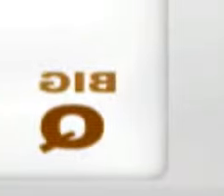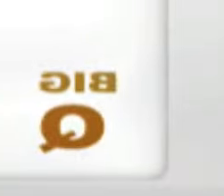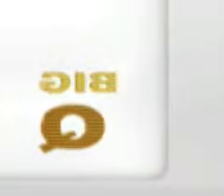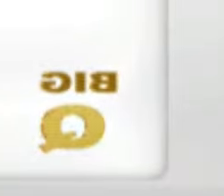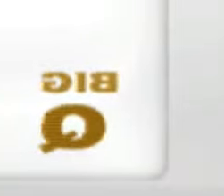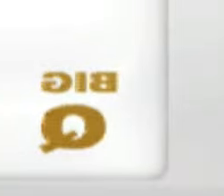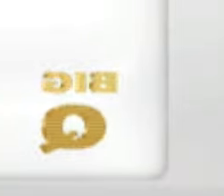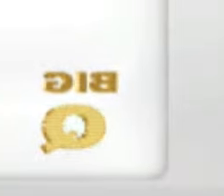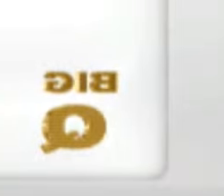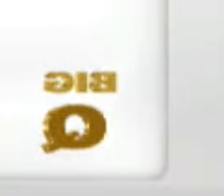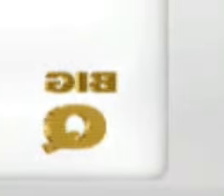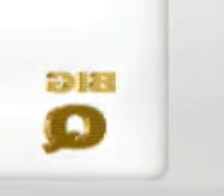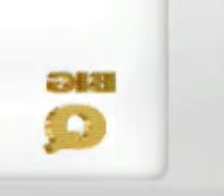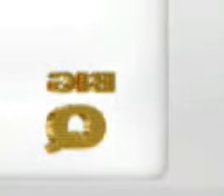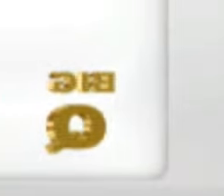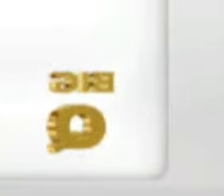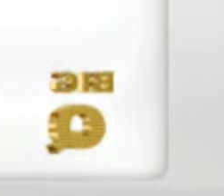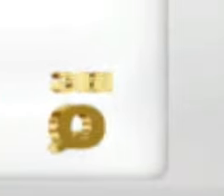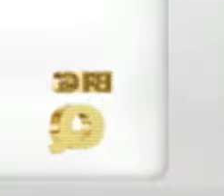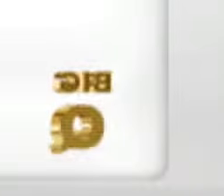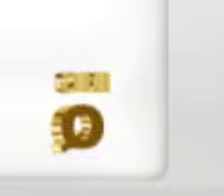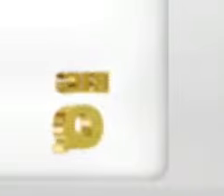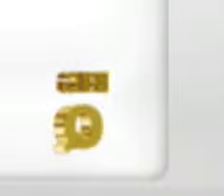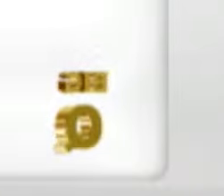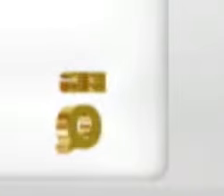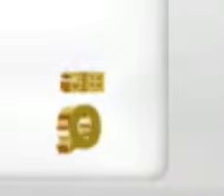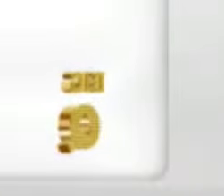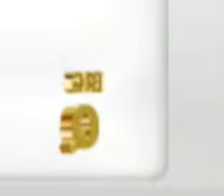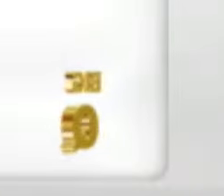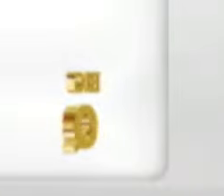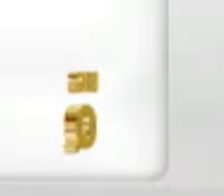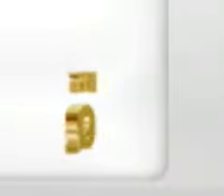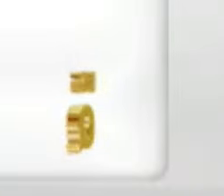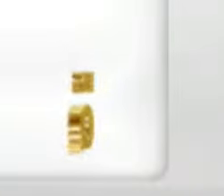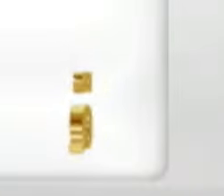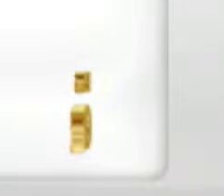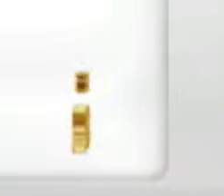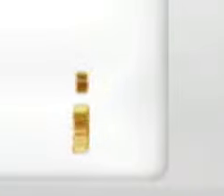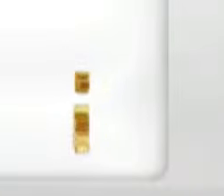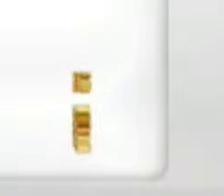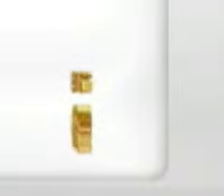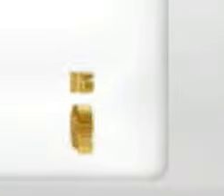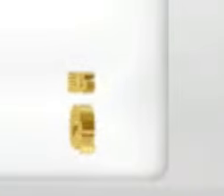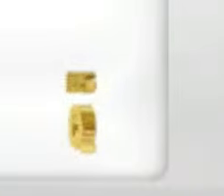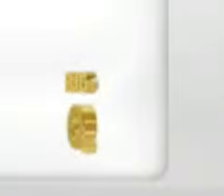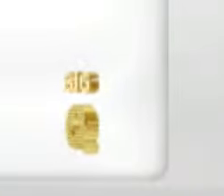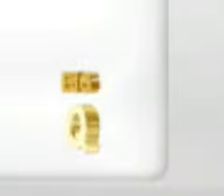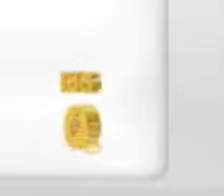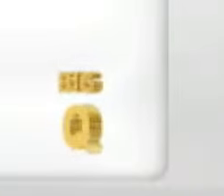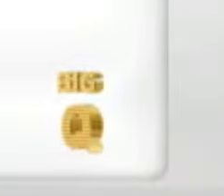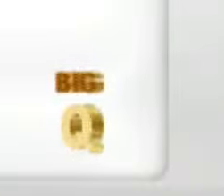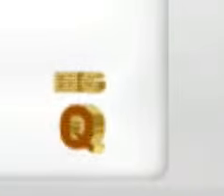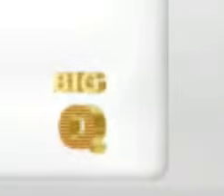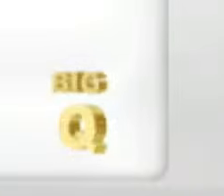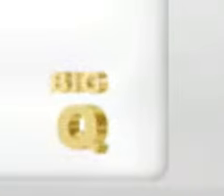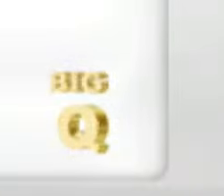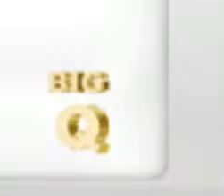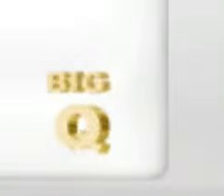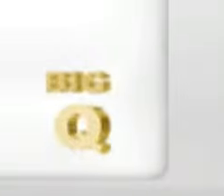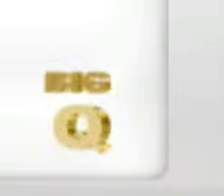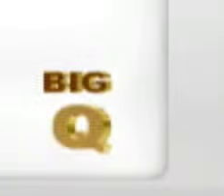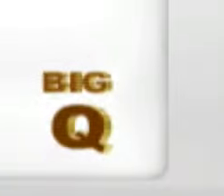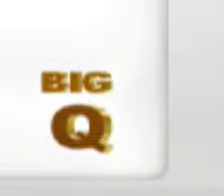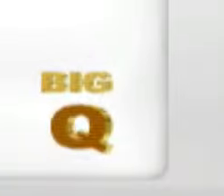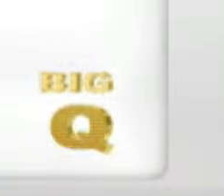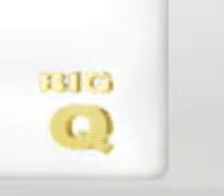think ODM party can survive in the absence of Raila Odinga? Send your responses starting with yes or no,